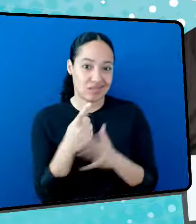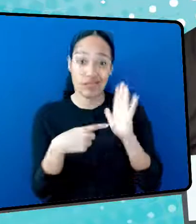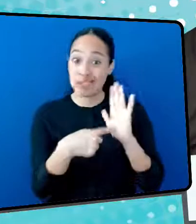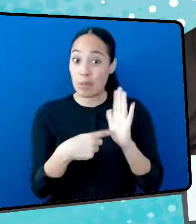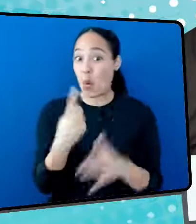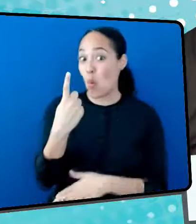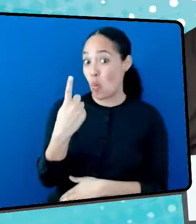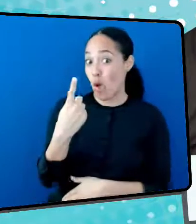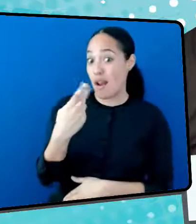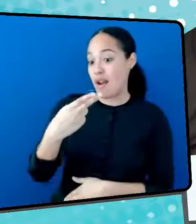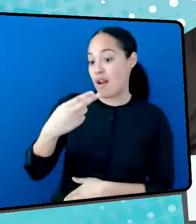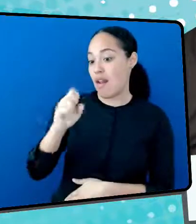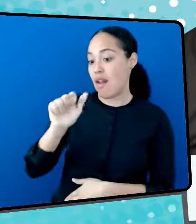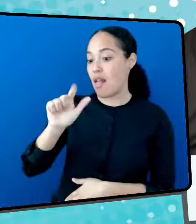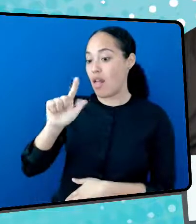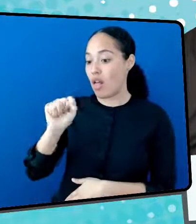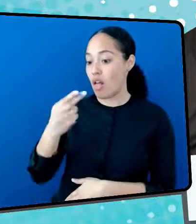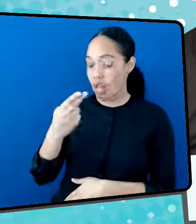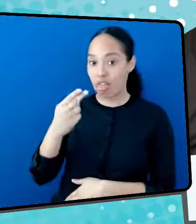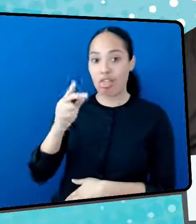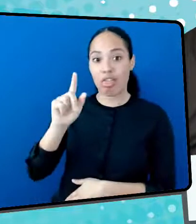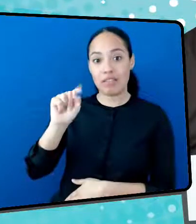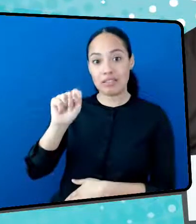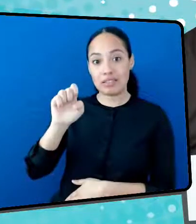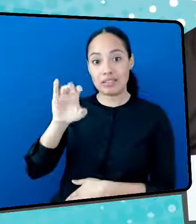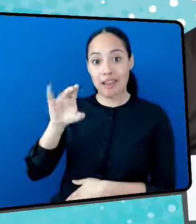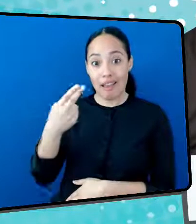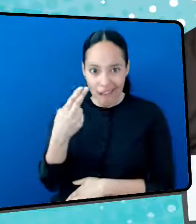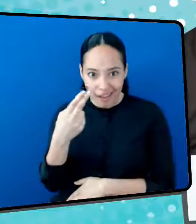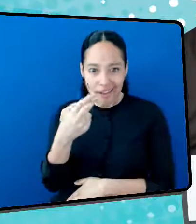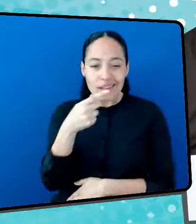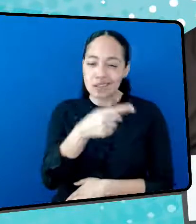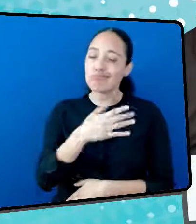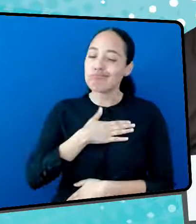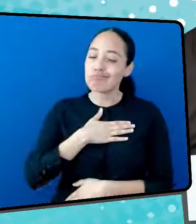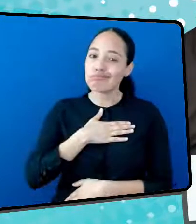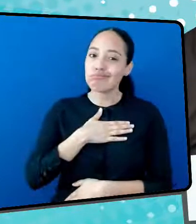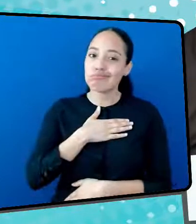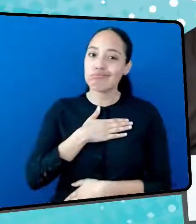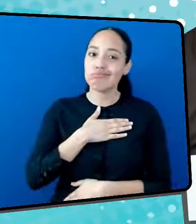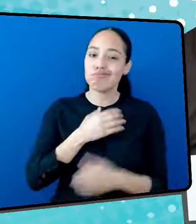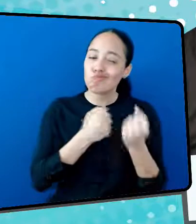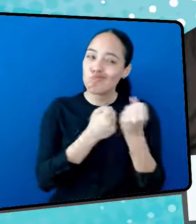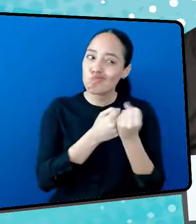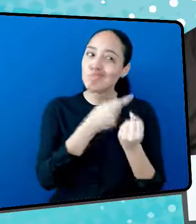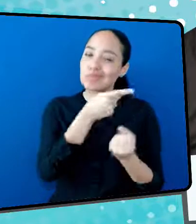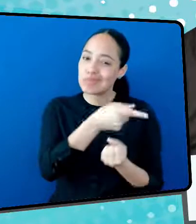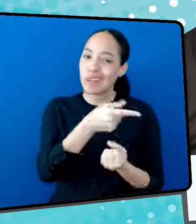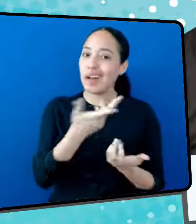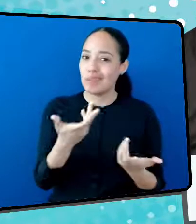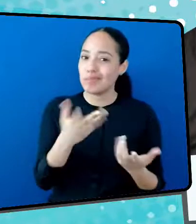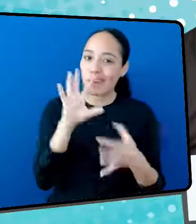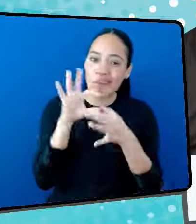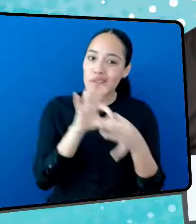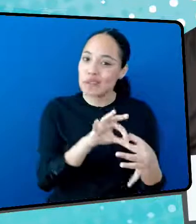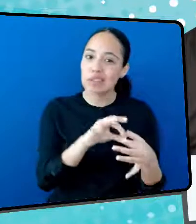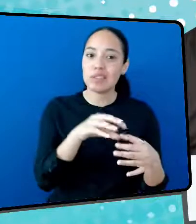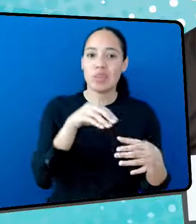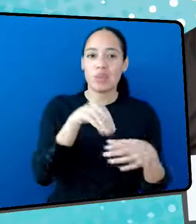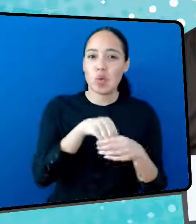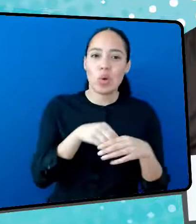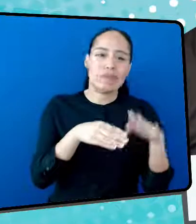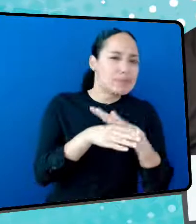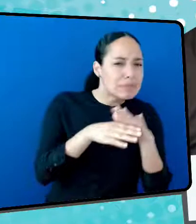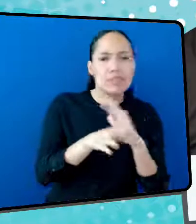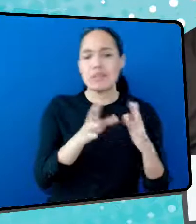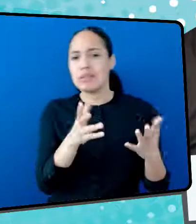not just AI, but just building diverse and inclusive community in healthcare. So Maxi Mac, Indra Joshi out there, doing